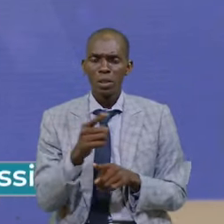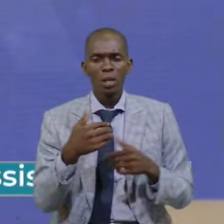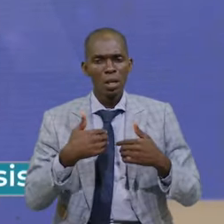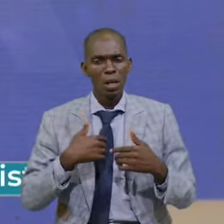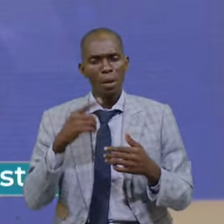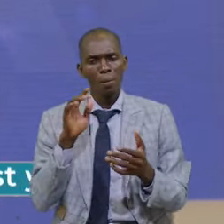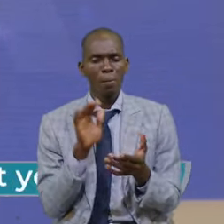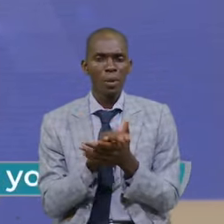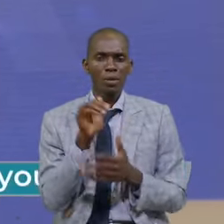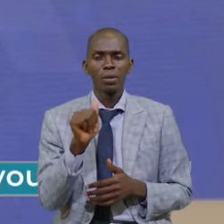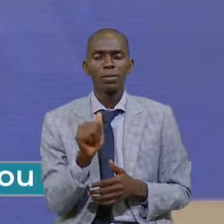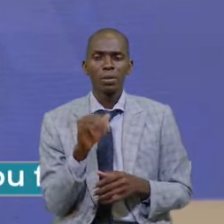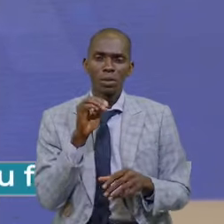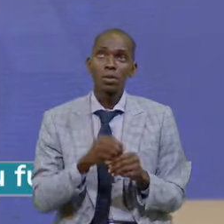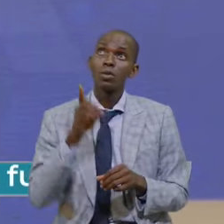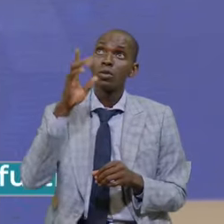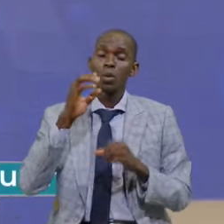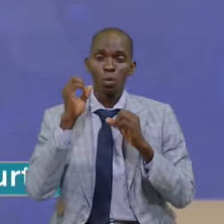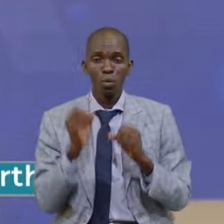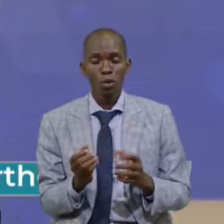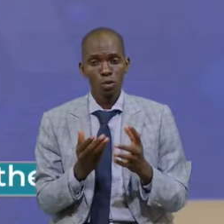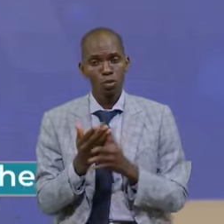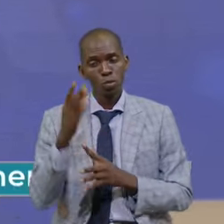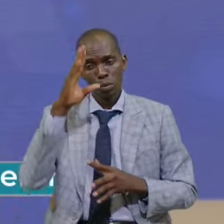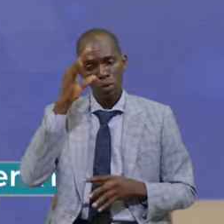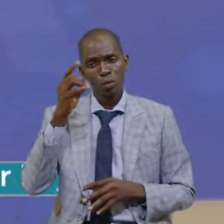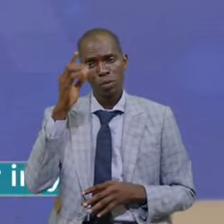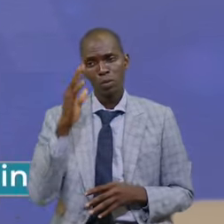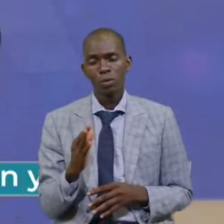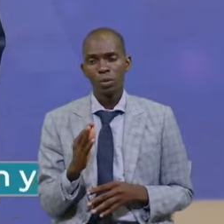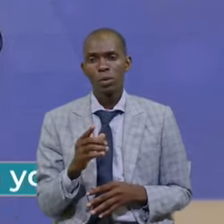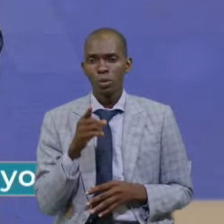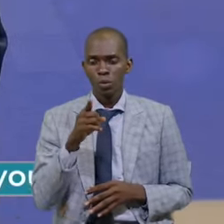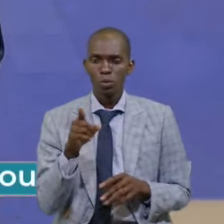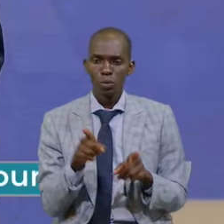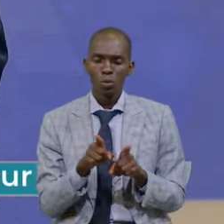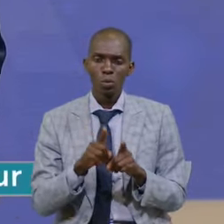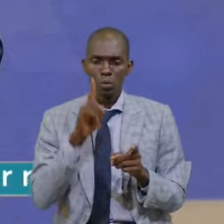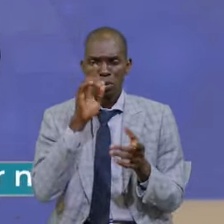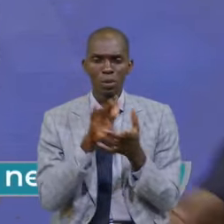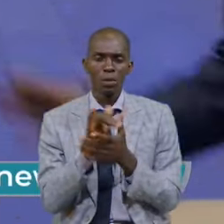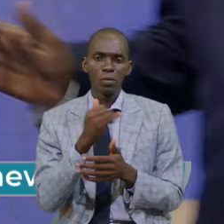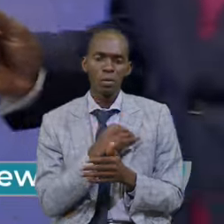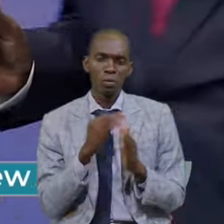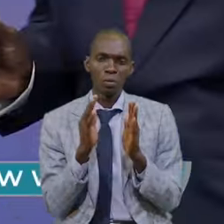particulars so that we can follow them up. Let's be fast.